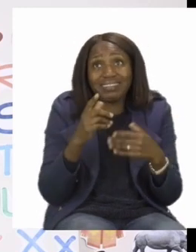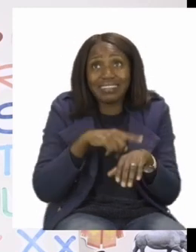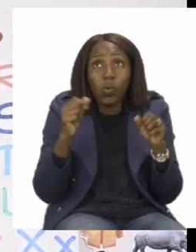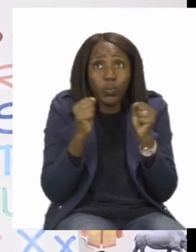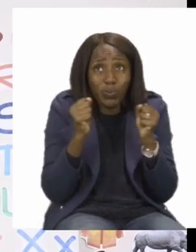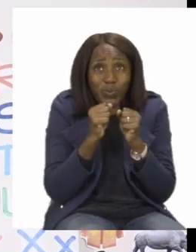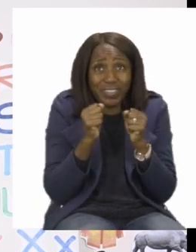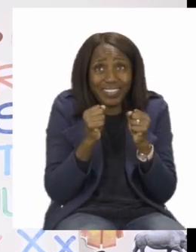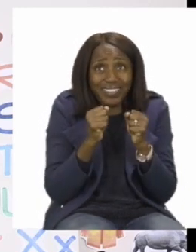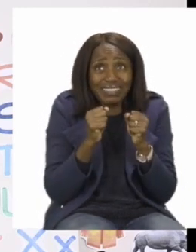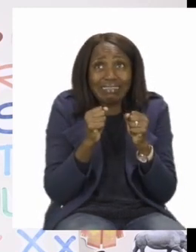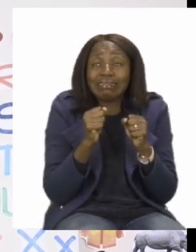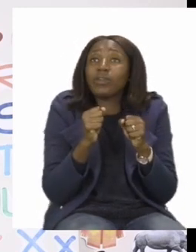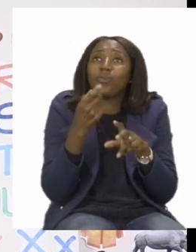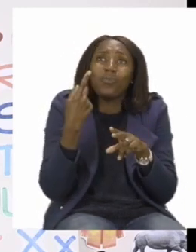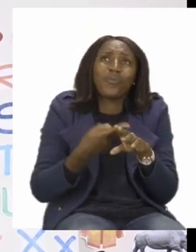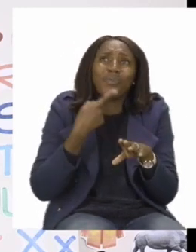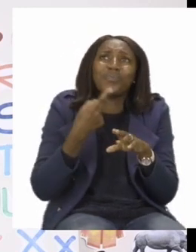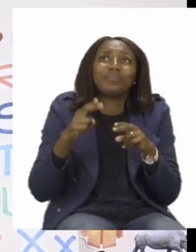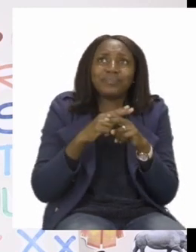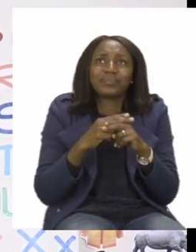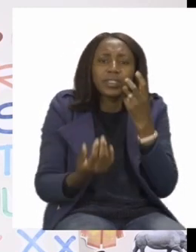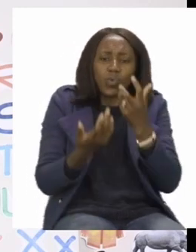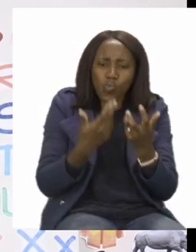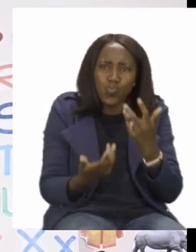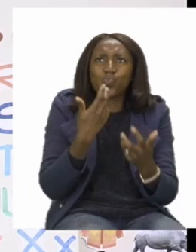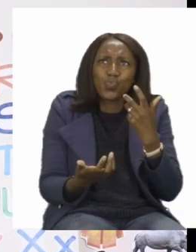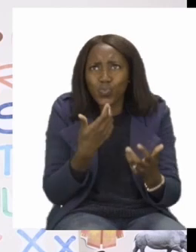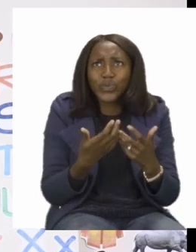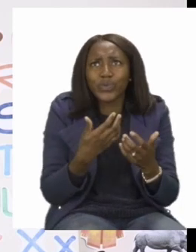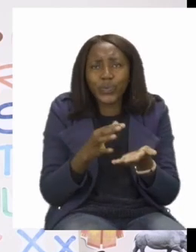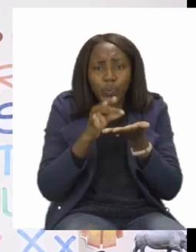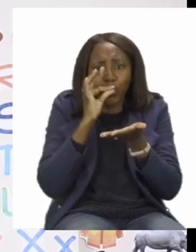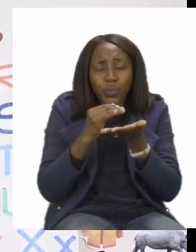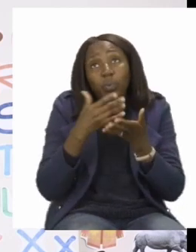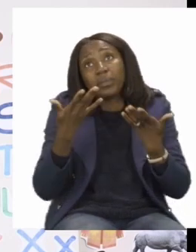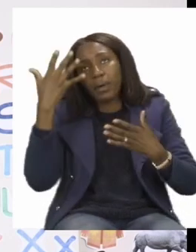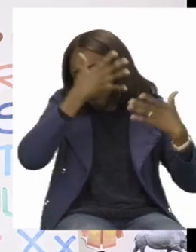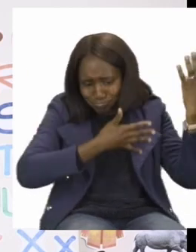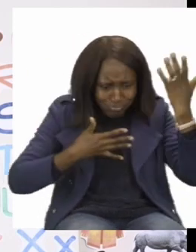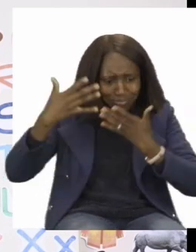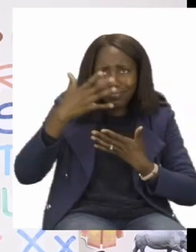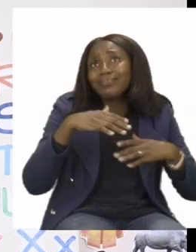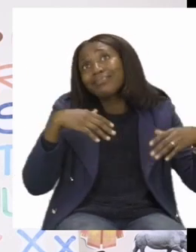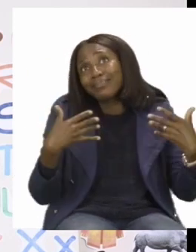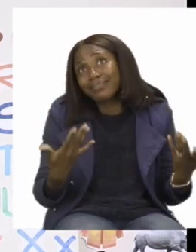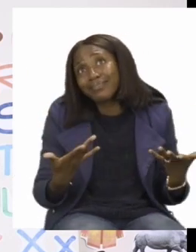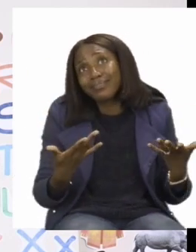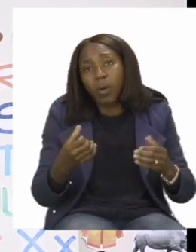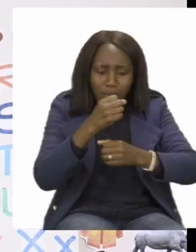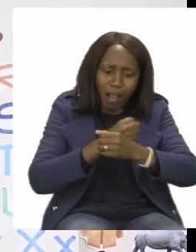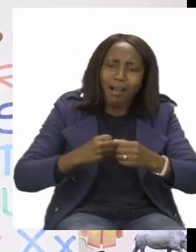a kettle a lot because we need to boil water. Some of you boil water to bath, others boil water to